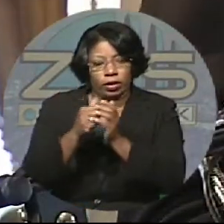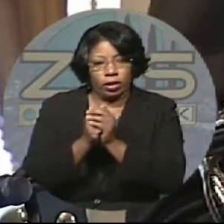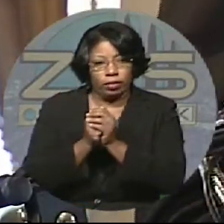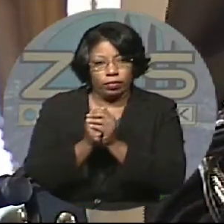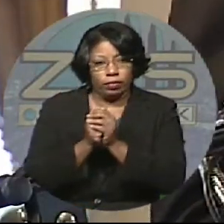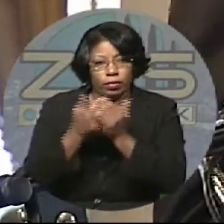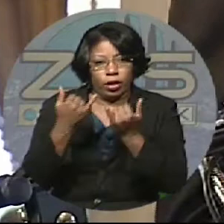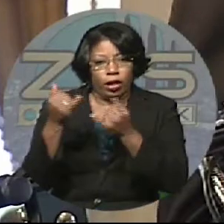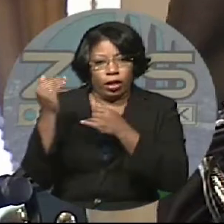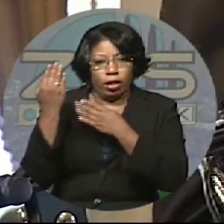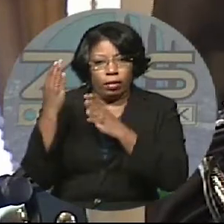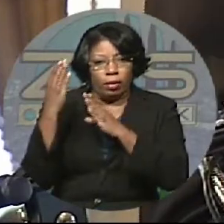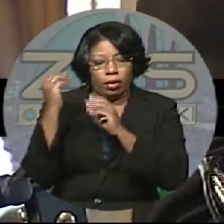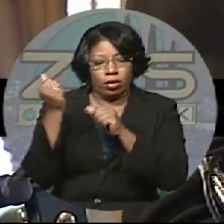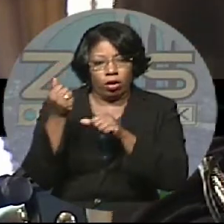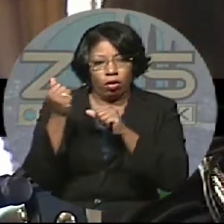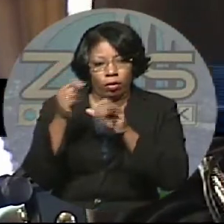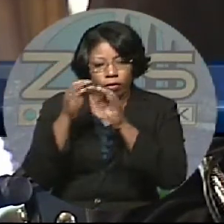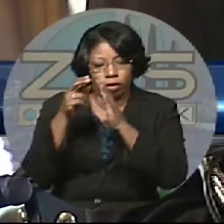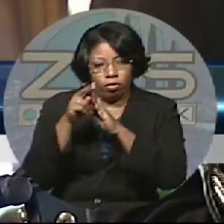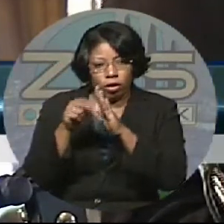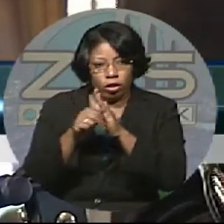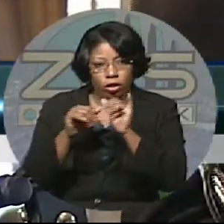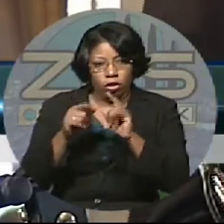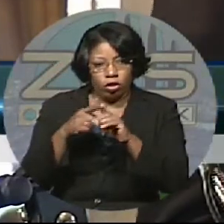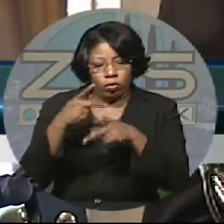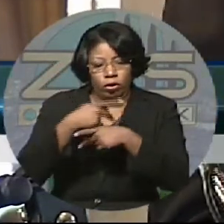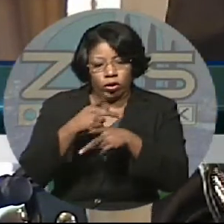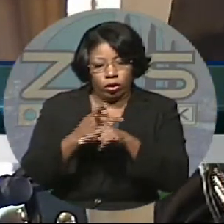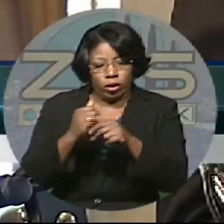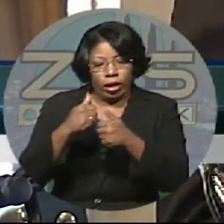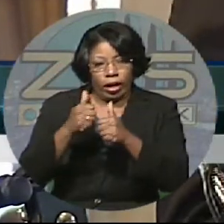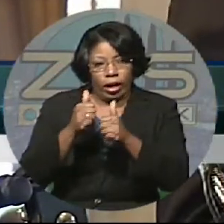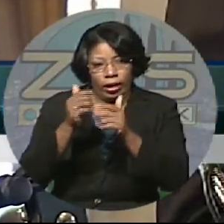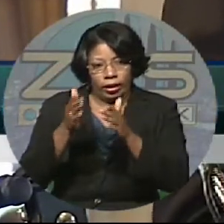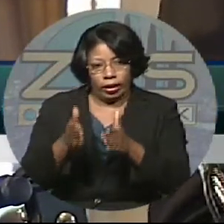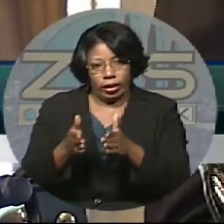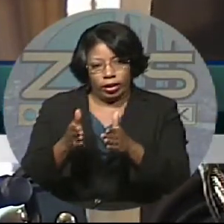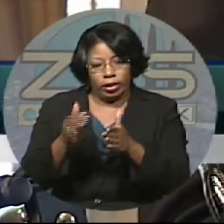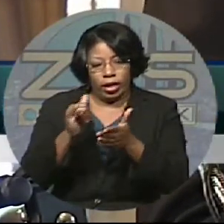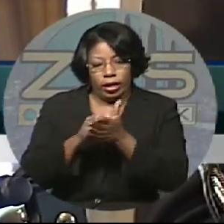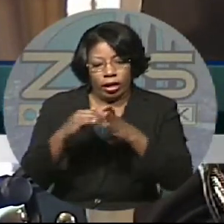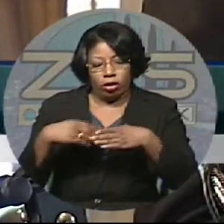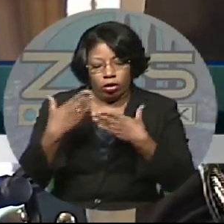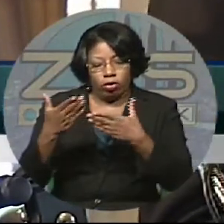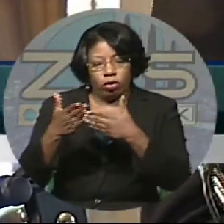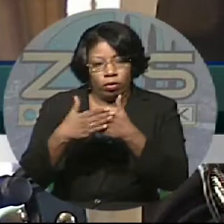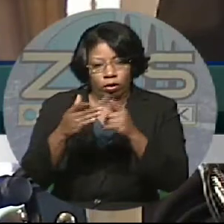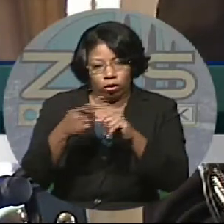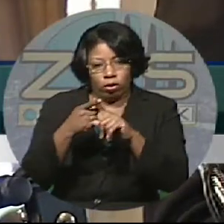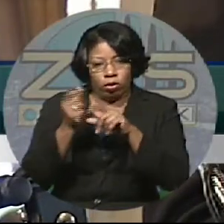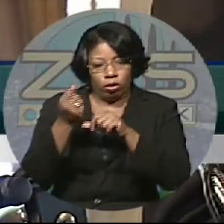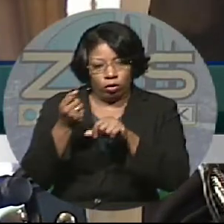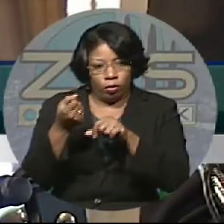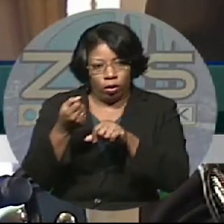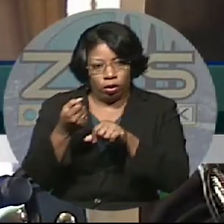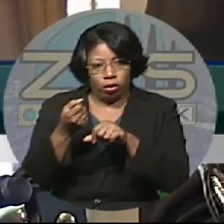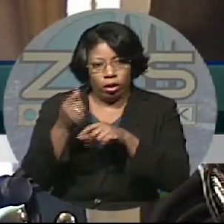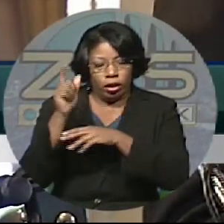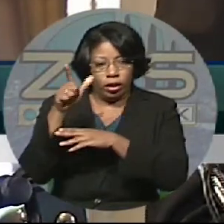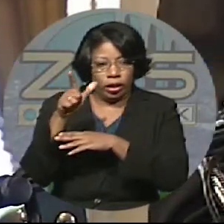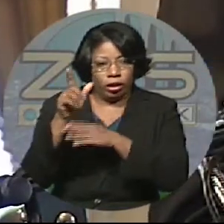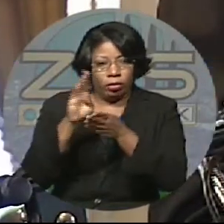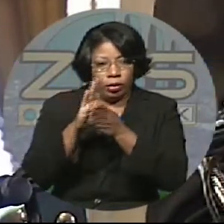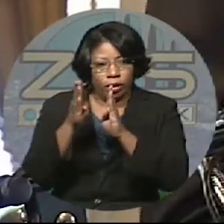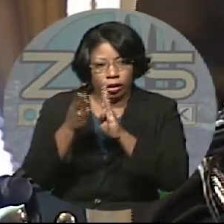The Bahamas Softball Federation continues to produce athletes who contribute to the development of softball and later